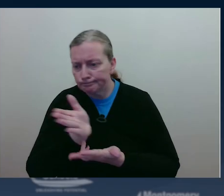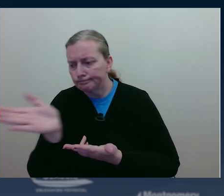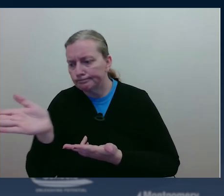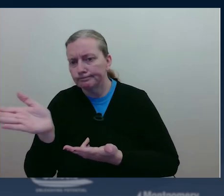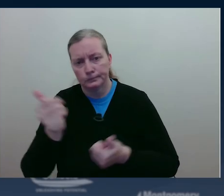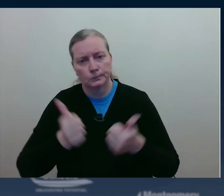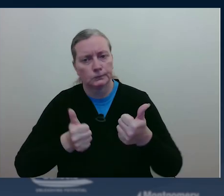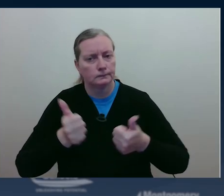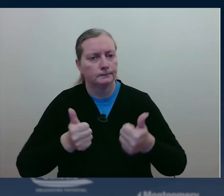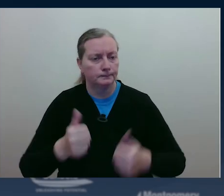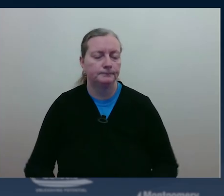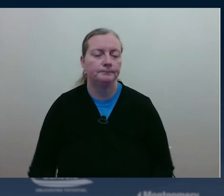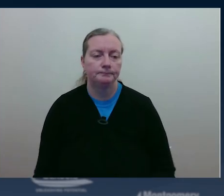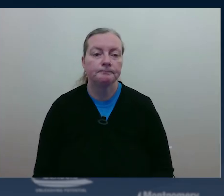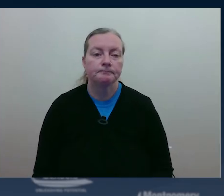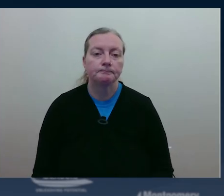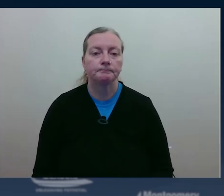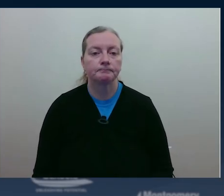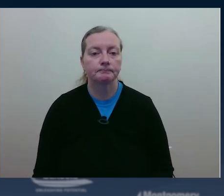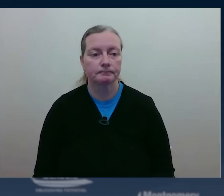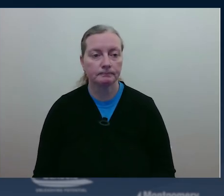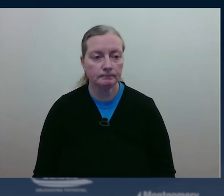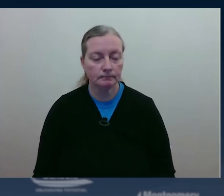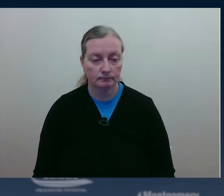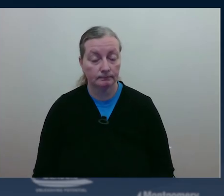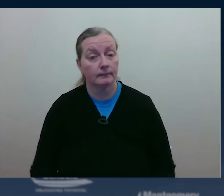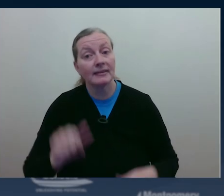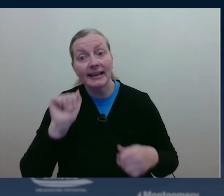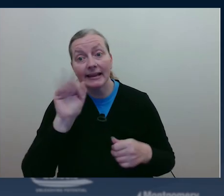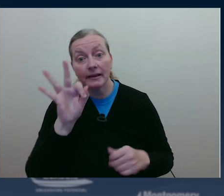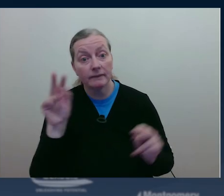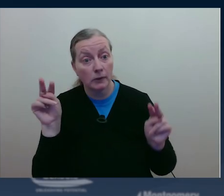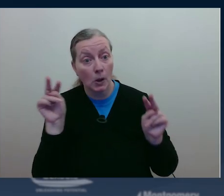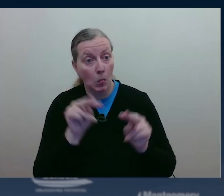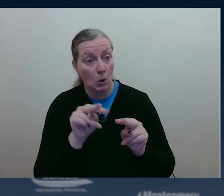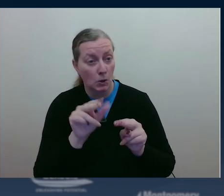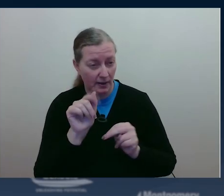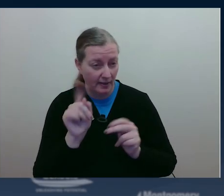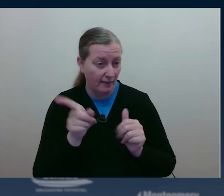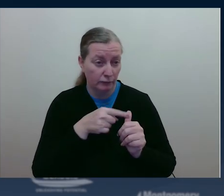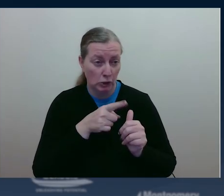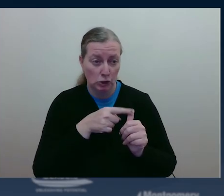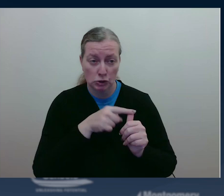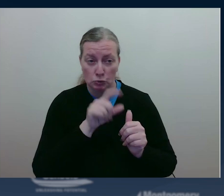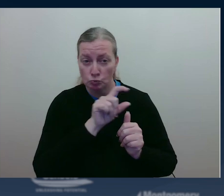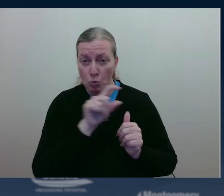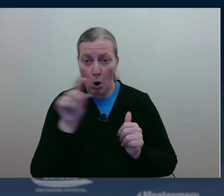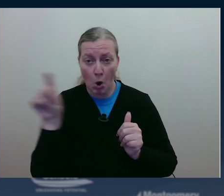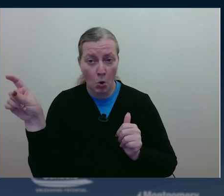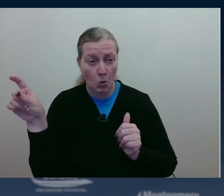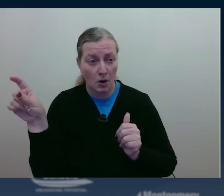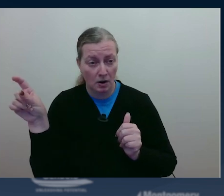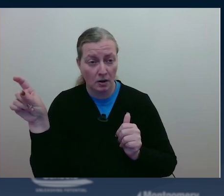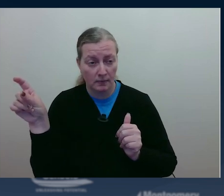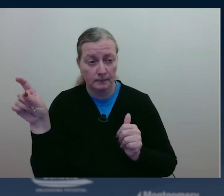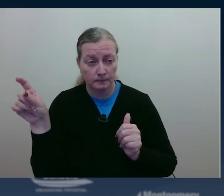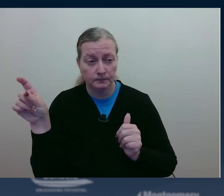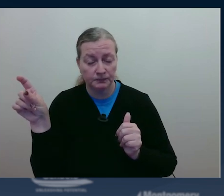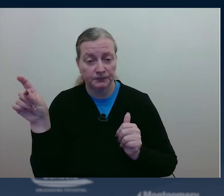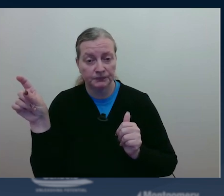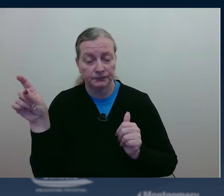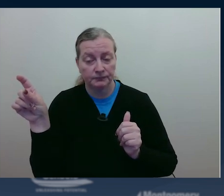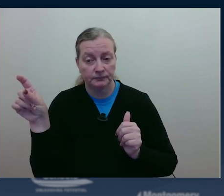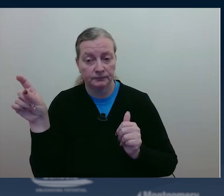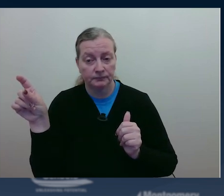said, if we look at the very first row for this specific pathway, we'll realize that the students